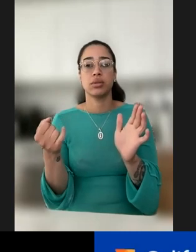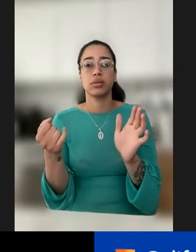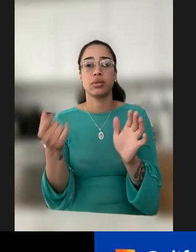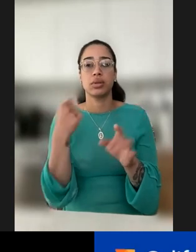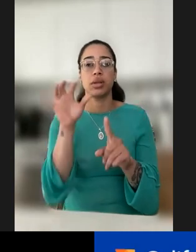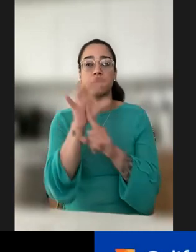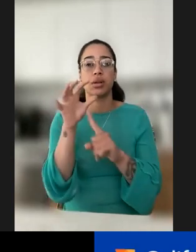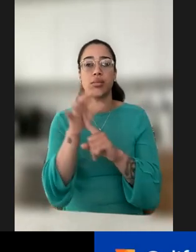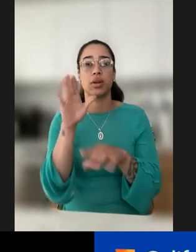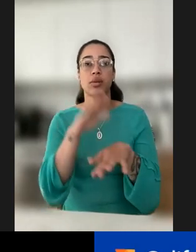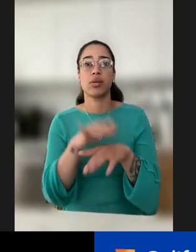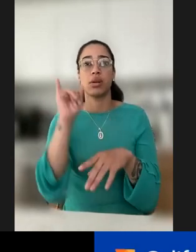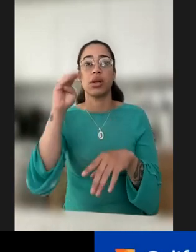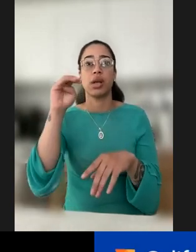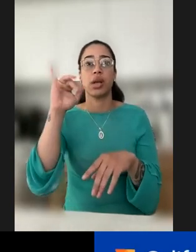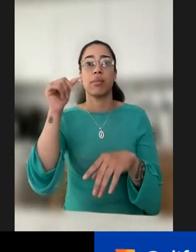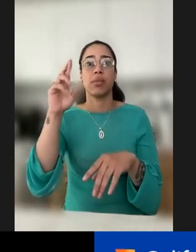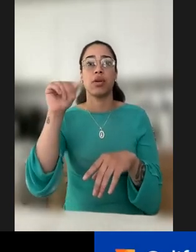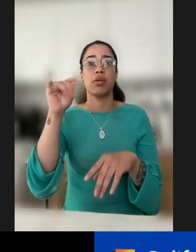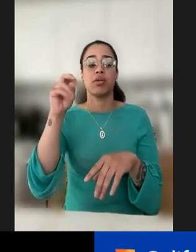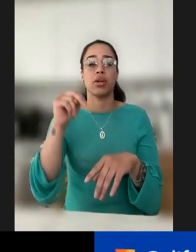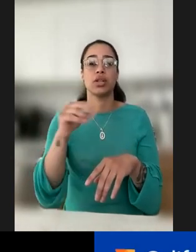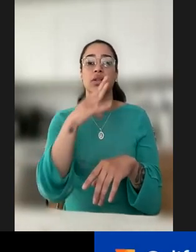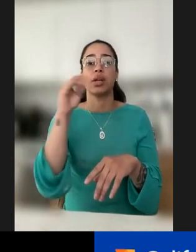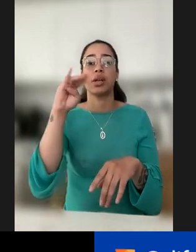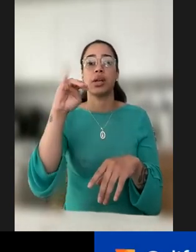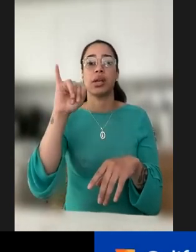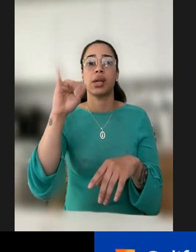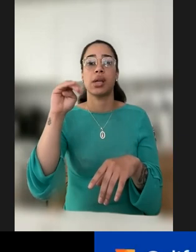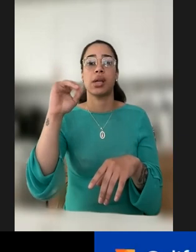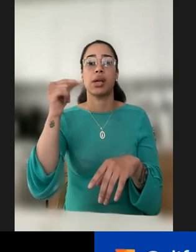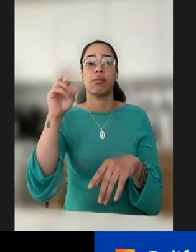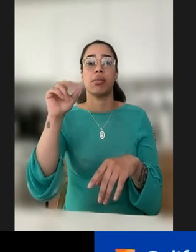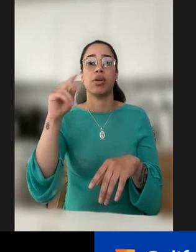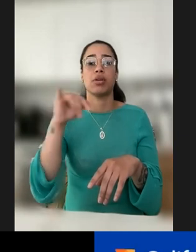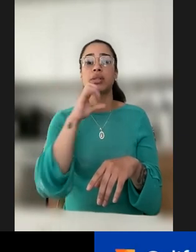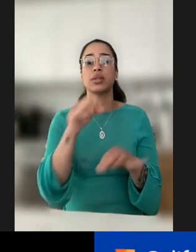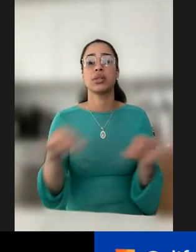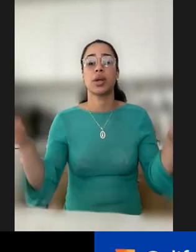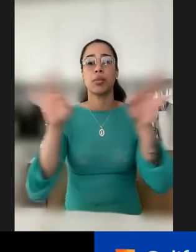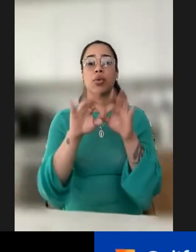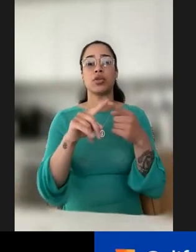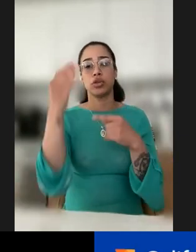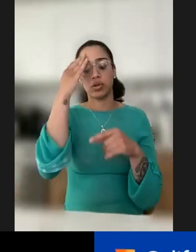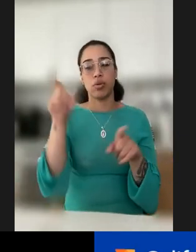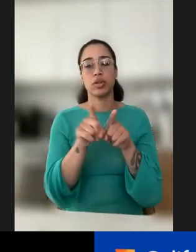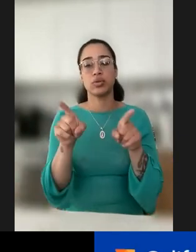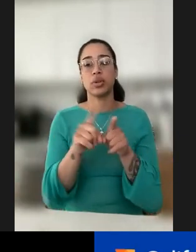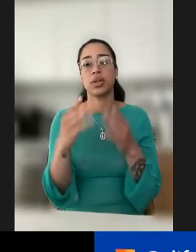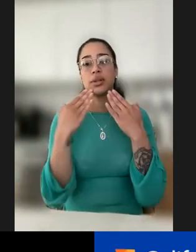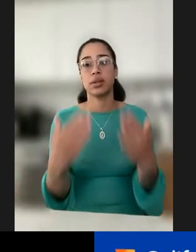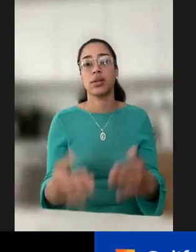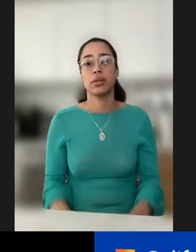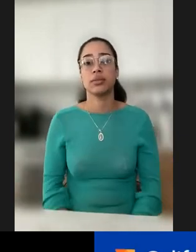topic on immigration and immigrants, I think was important to note as well. Thank you. You're